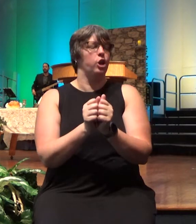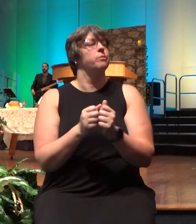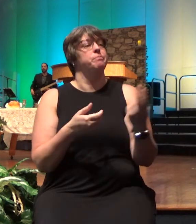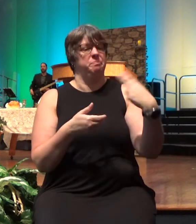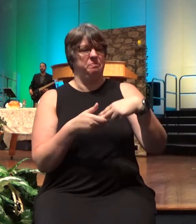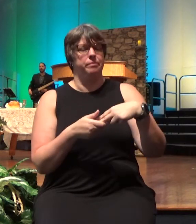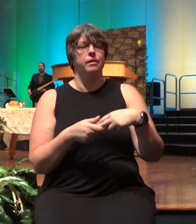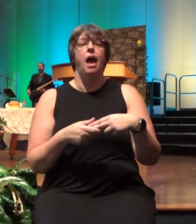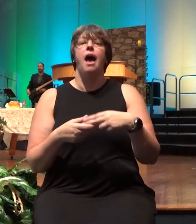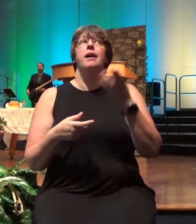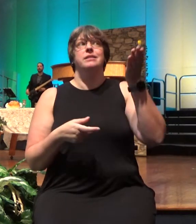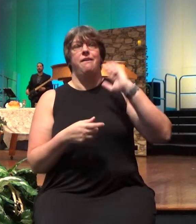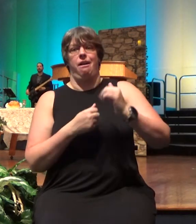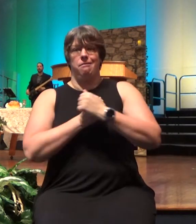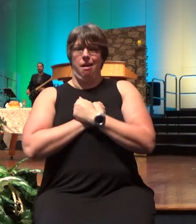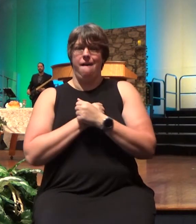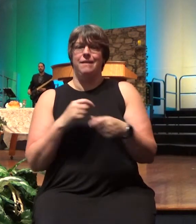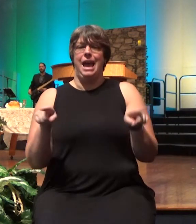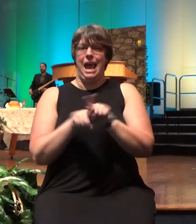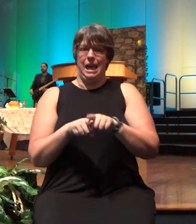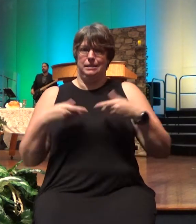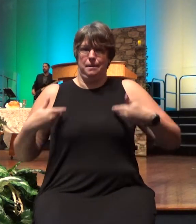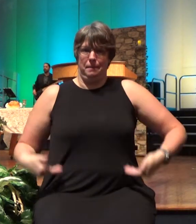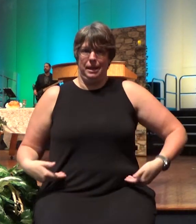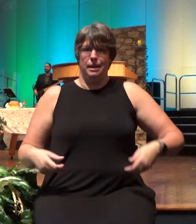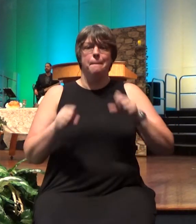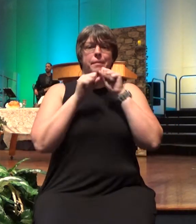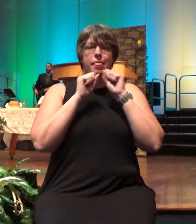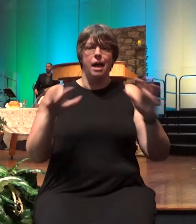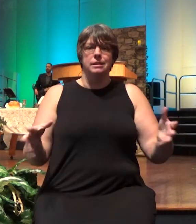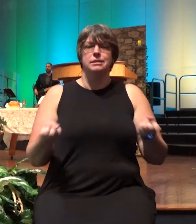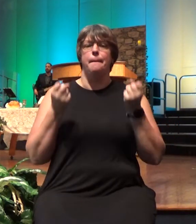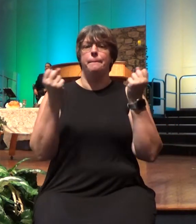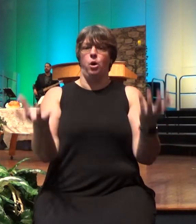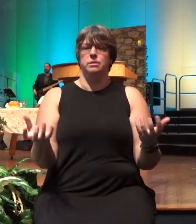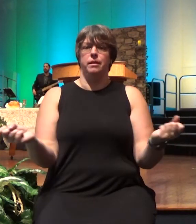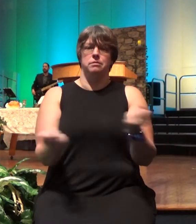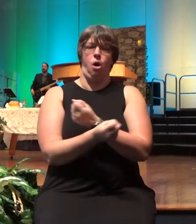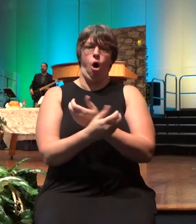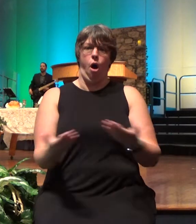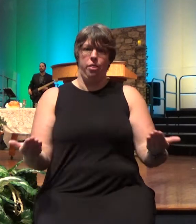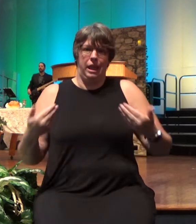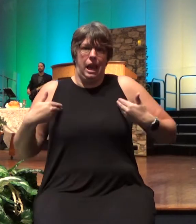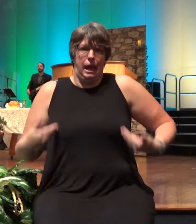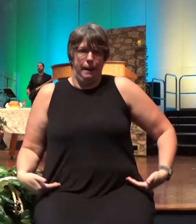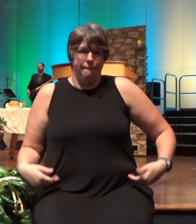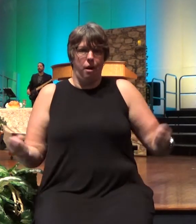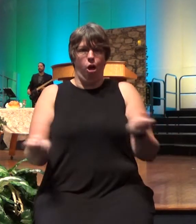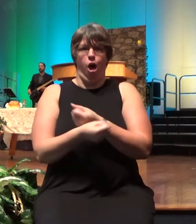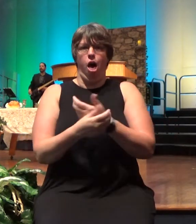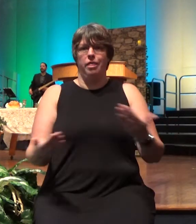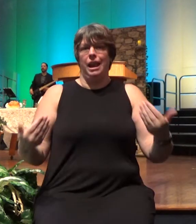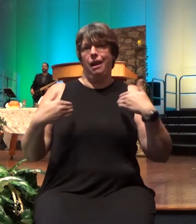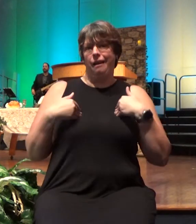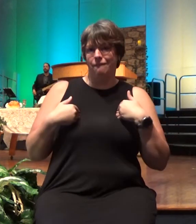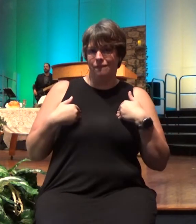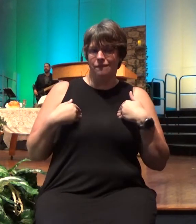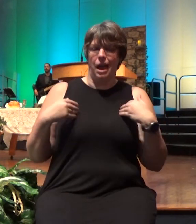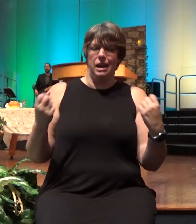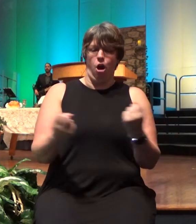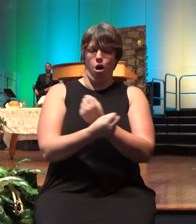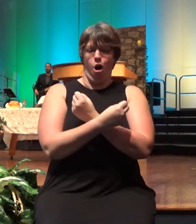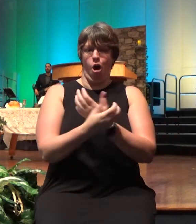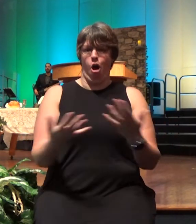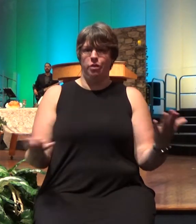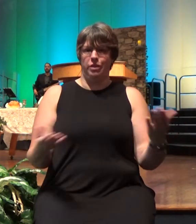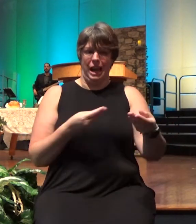as well. So ushers, if you take your place up on the screen, I imagine that they are showing you all the many ways that